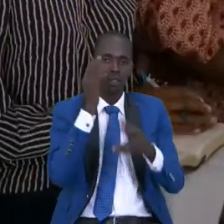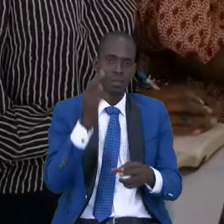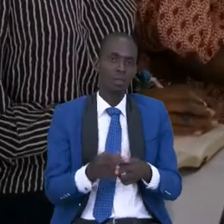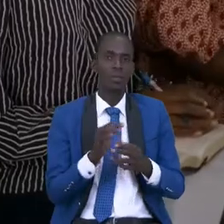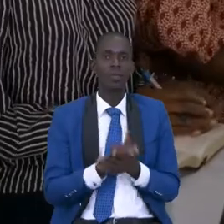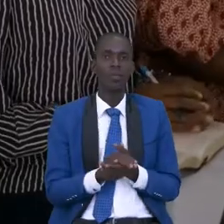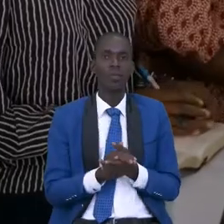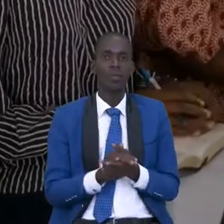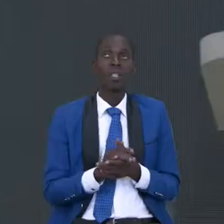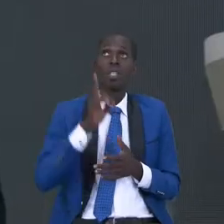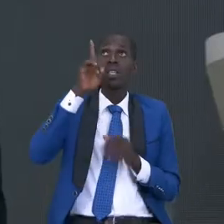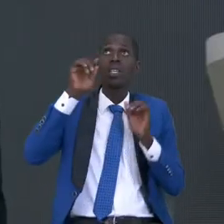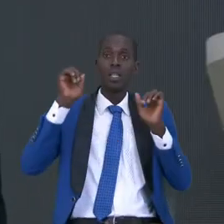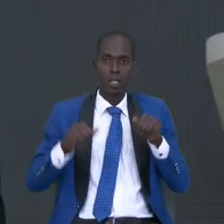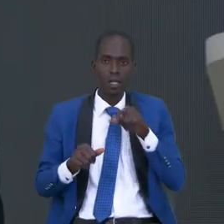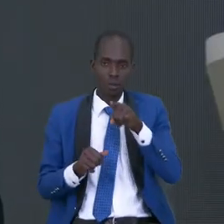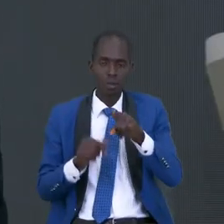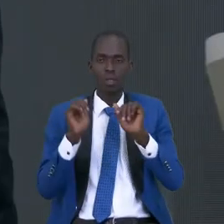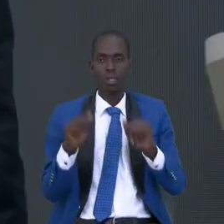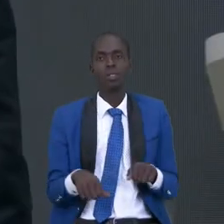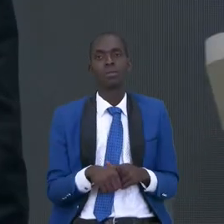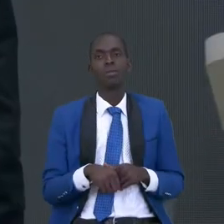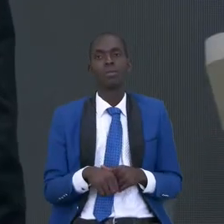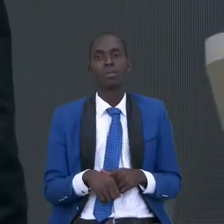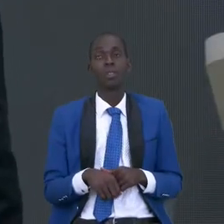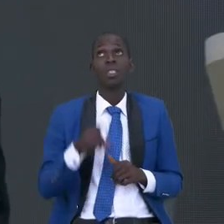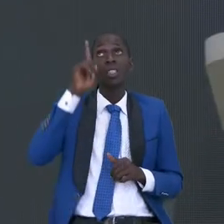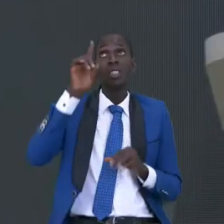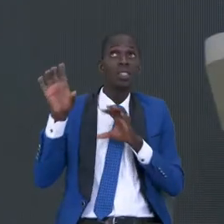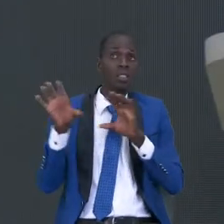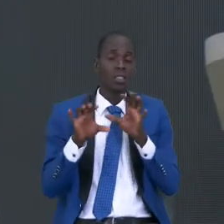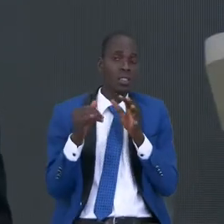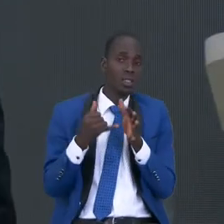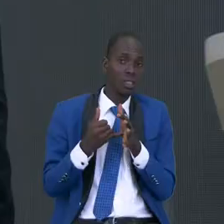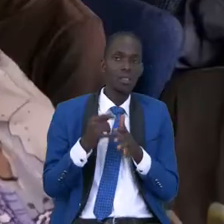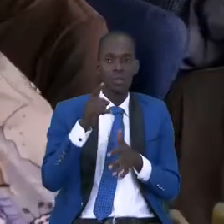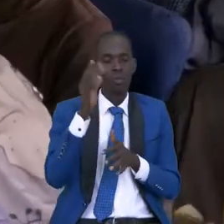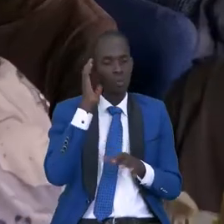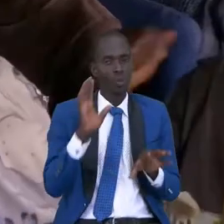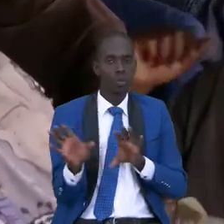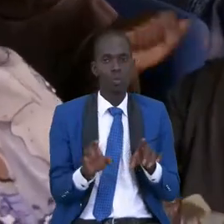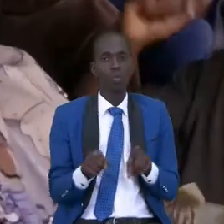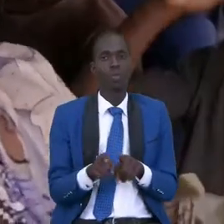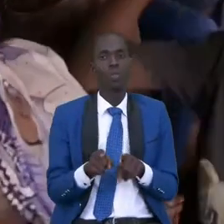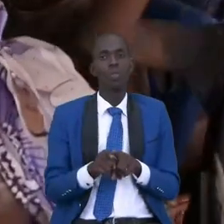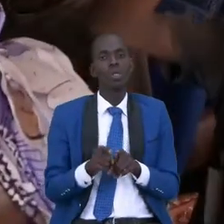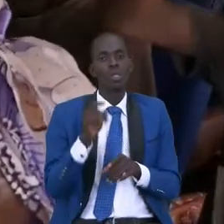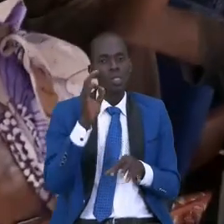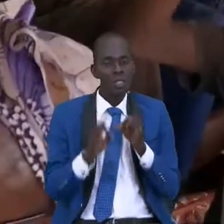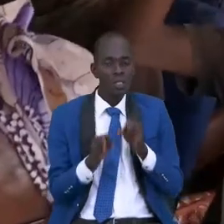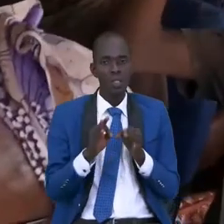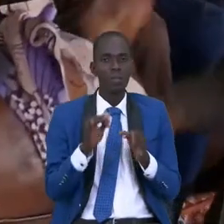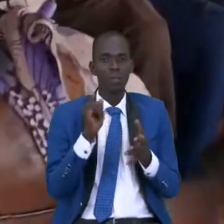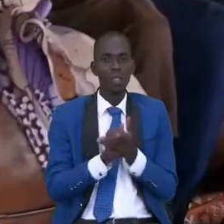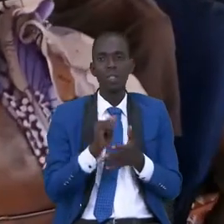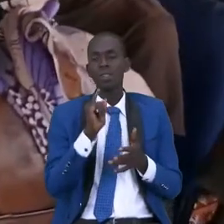He can, you can. He did, you will do. If that's you,